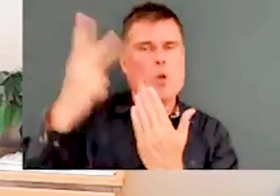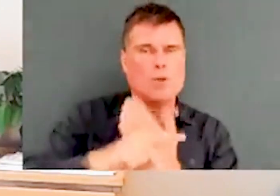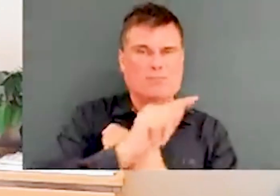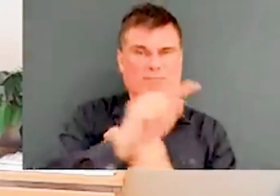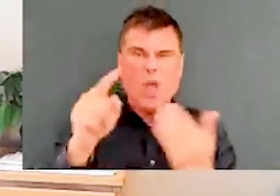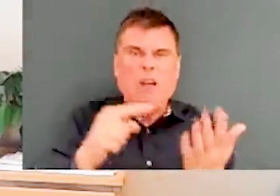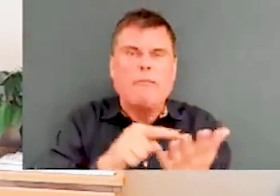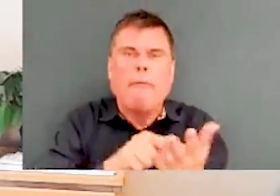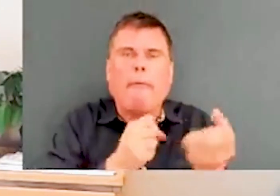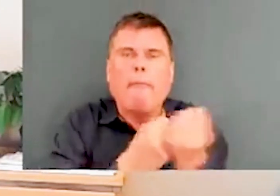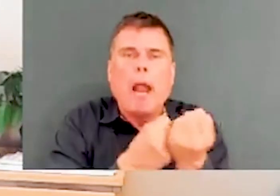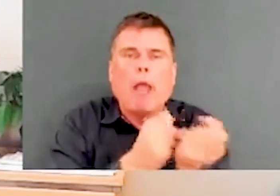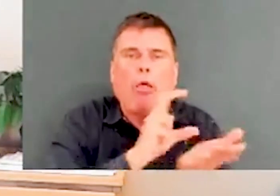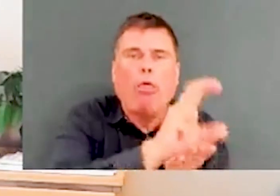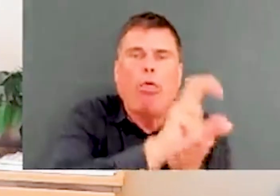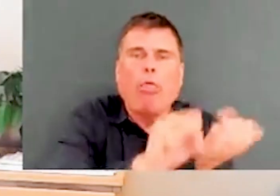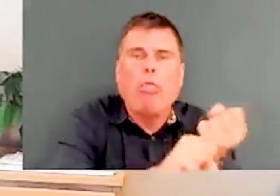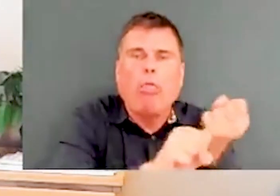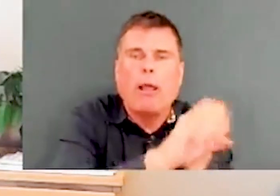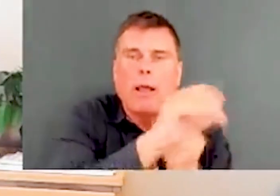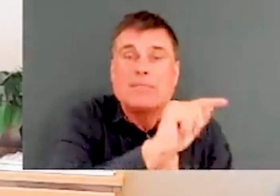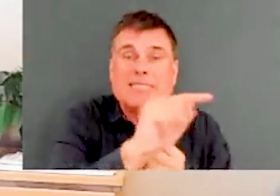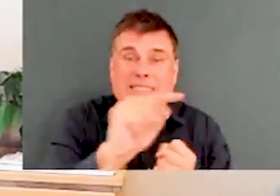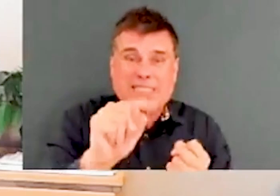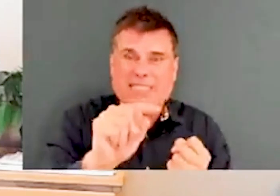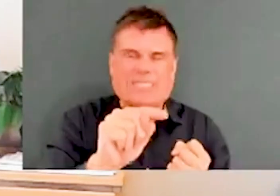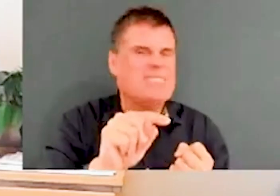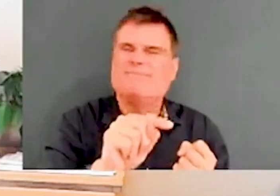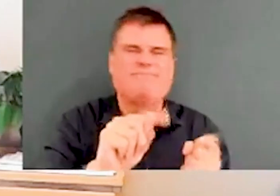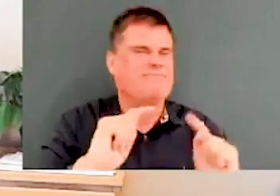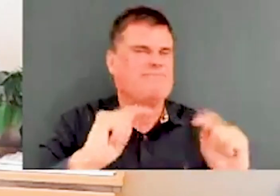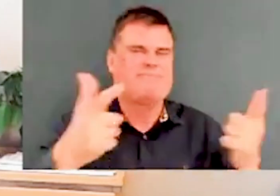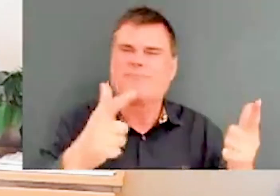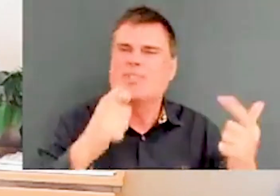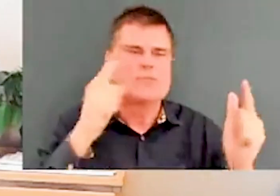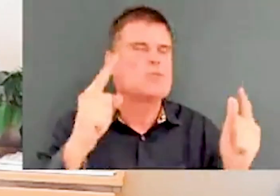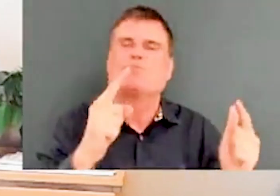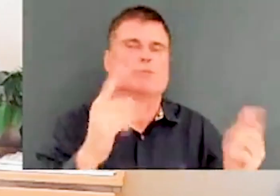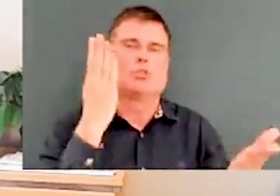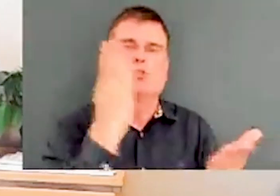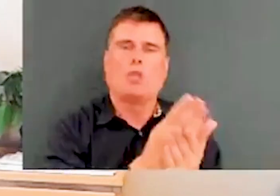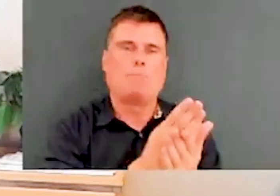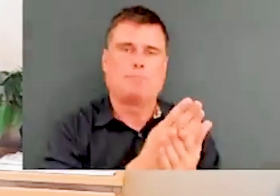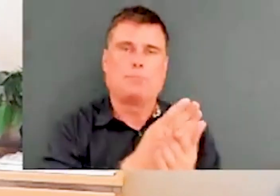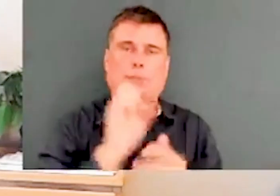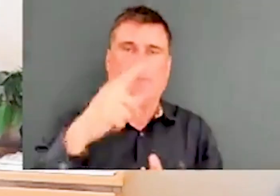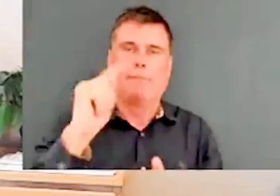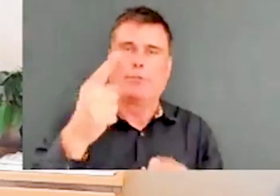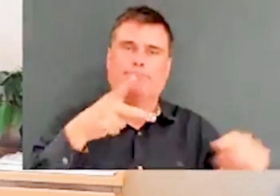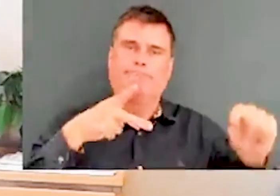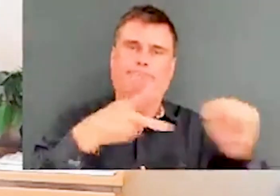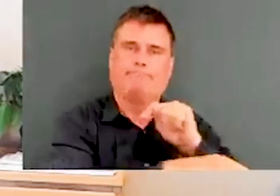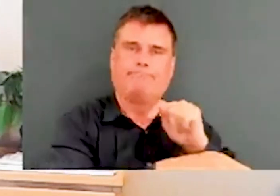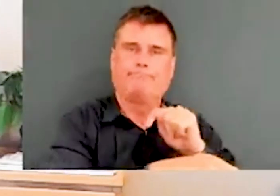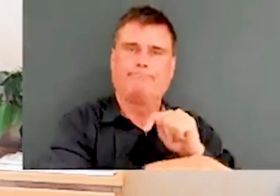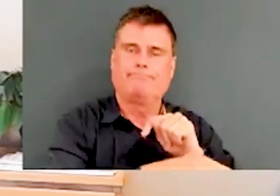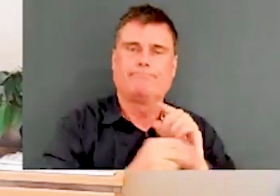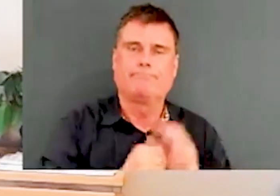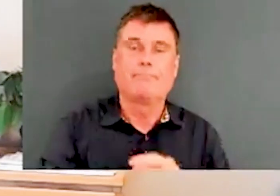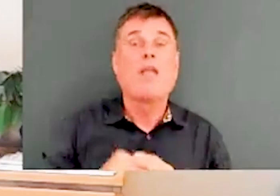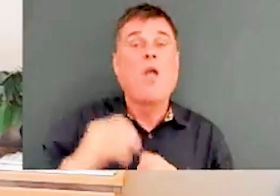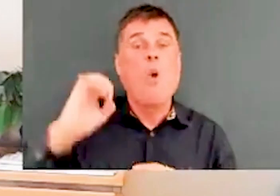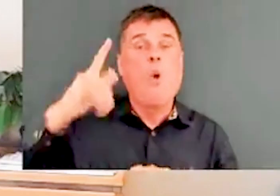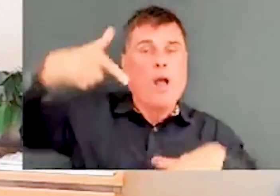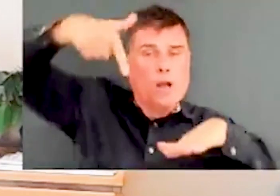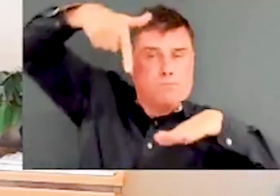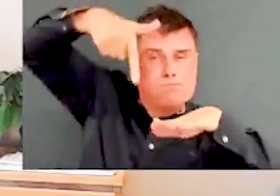inefficient and outdated. The government is eliminating the deep well royalty program, the marginal well, ultra-marginal